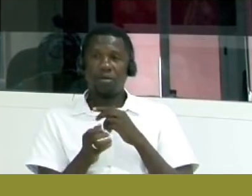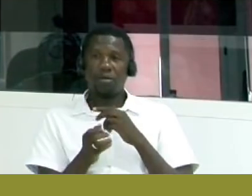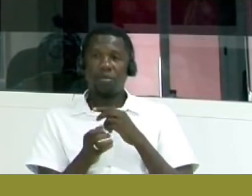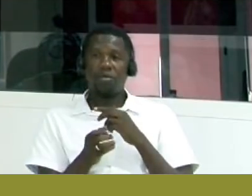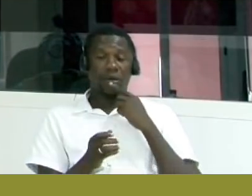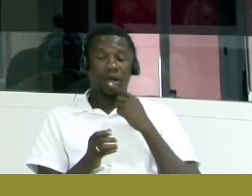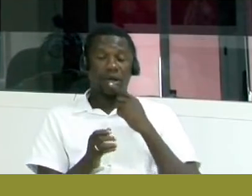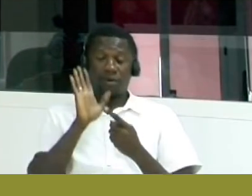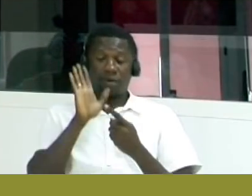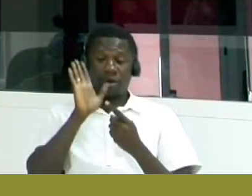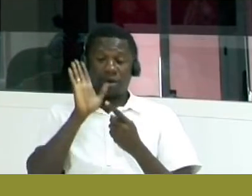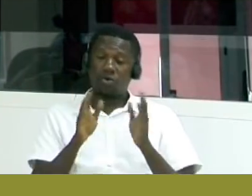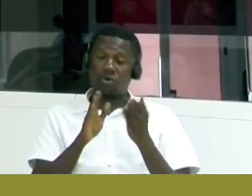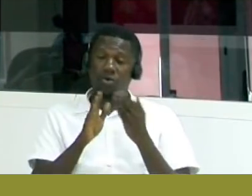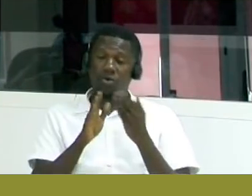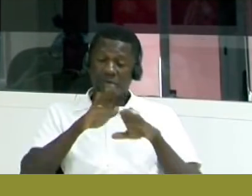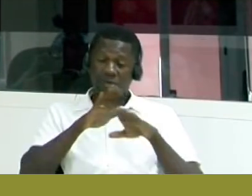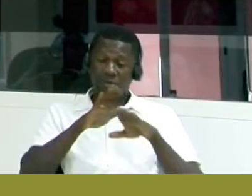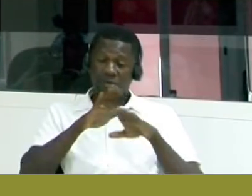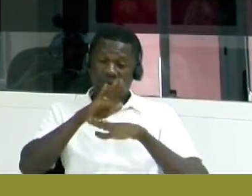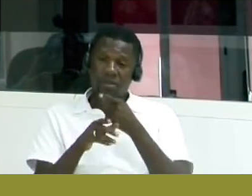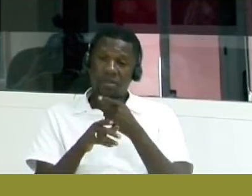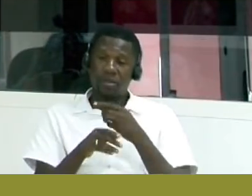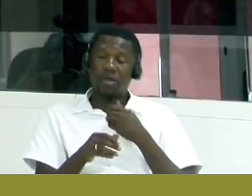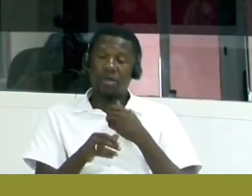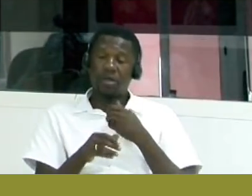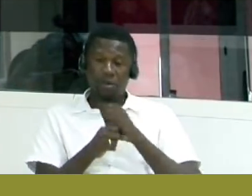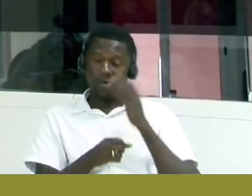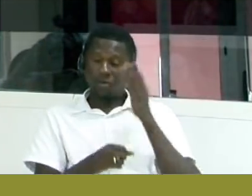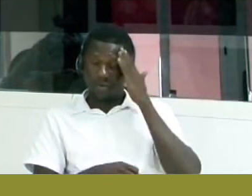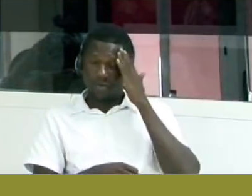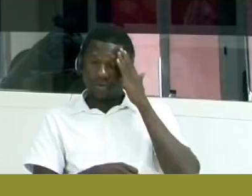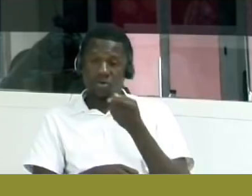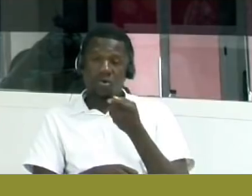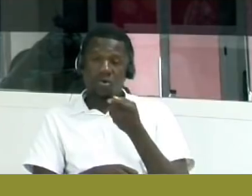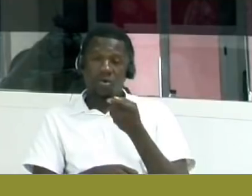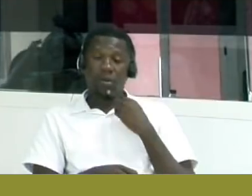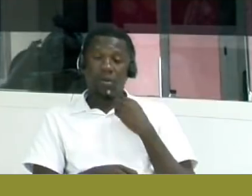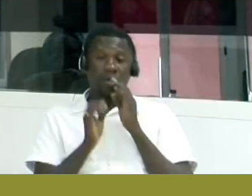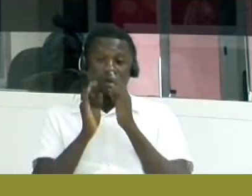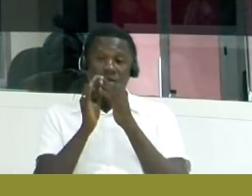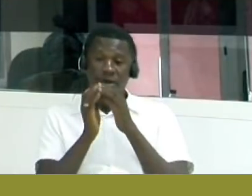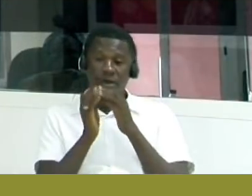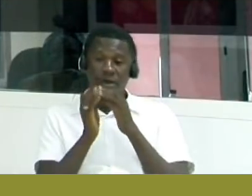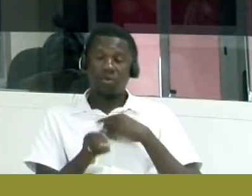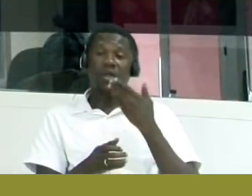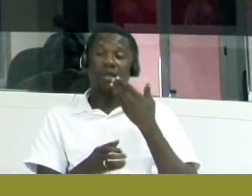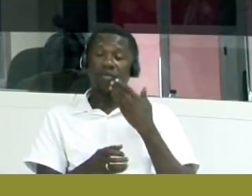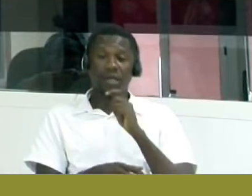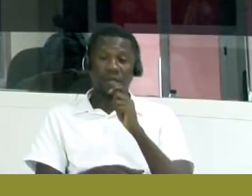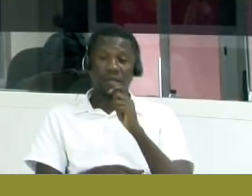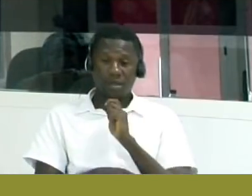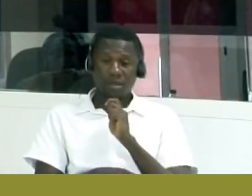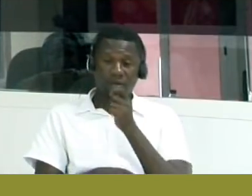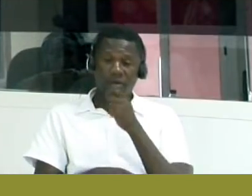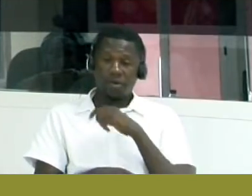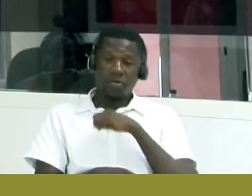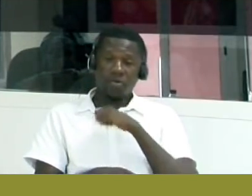this. No, and sir. I made it known. Yes. I told you that I was even interviewed over Focus on